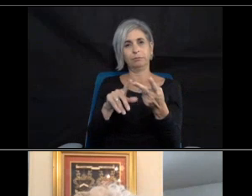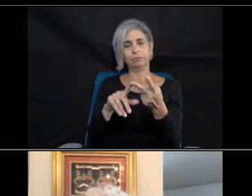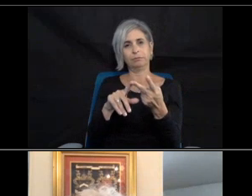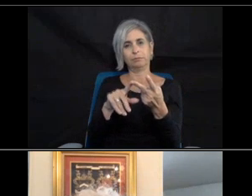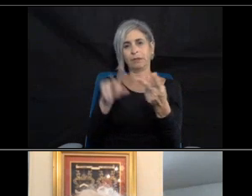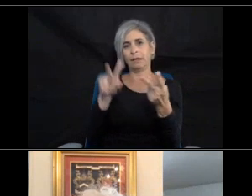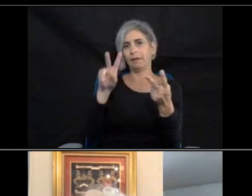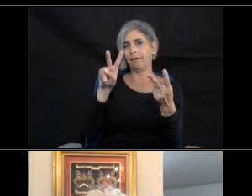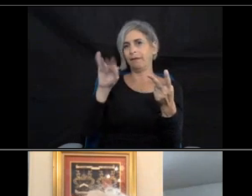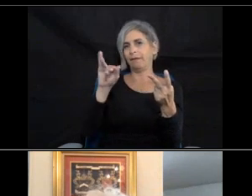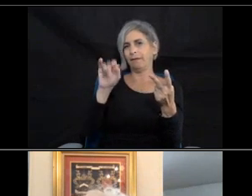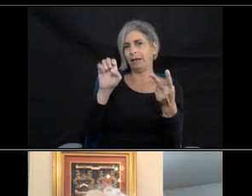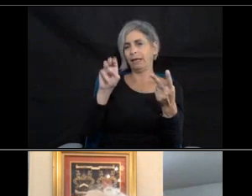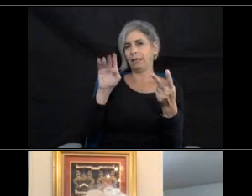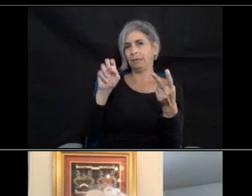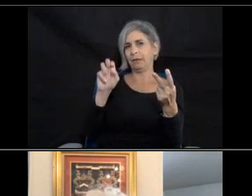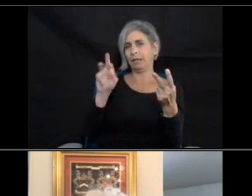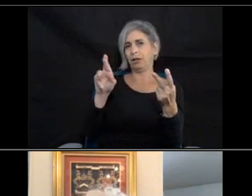Vice